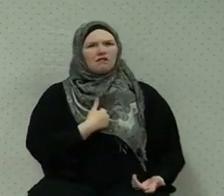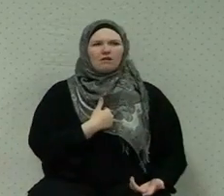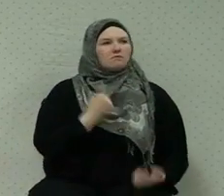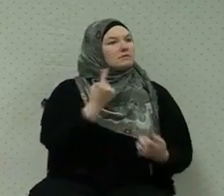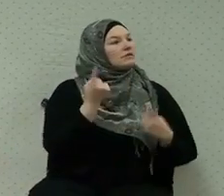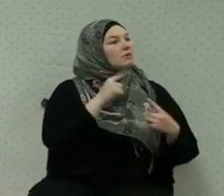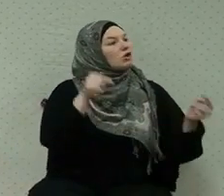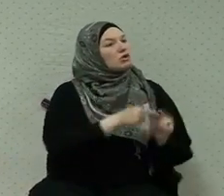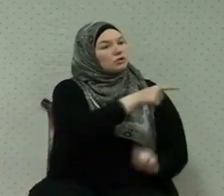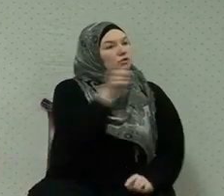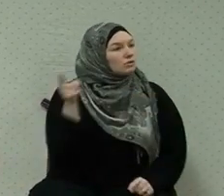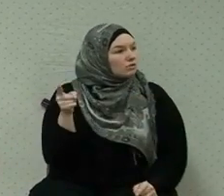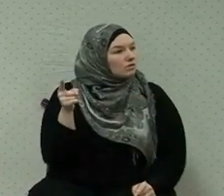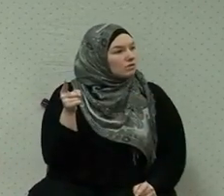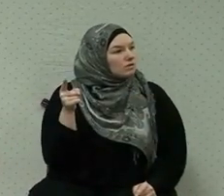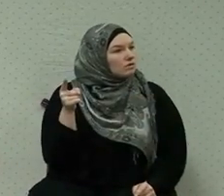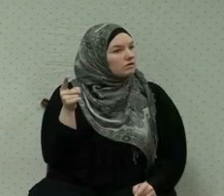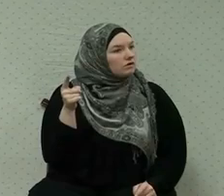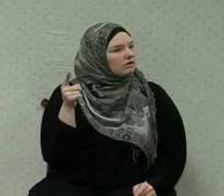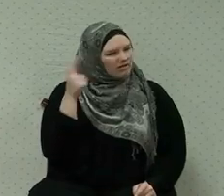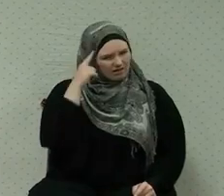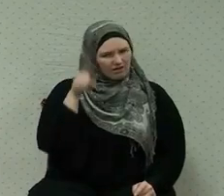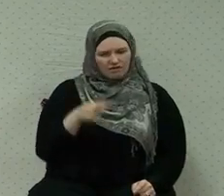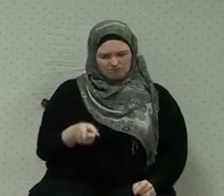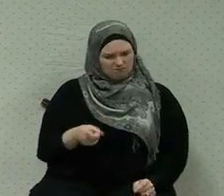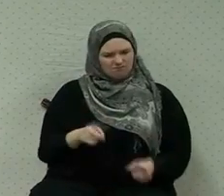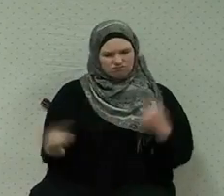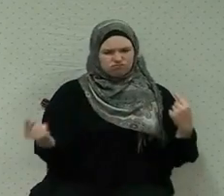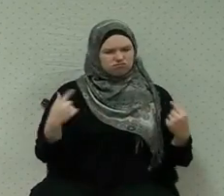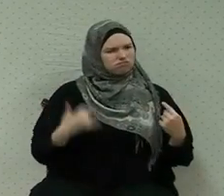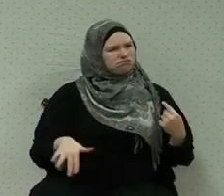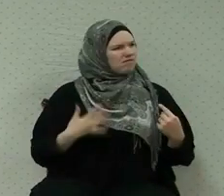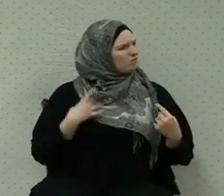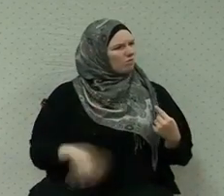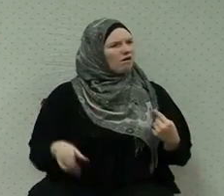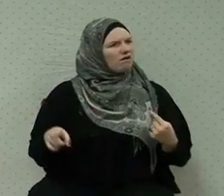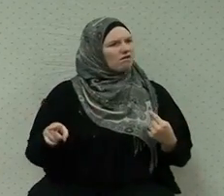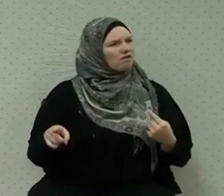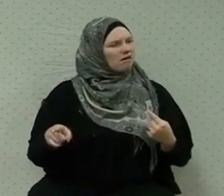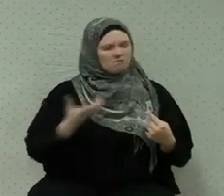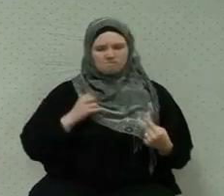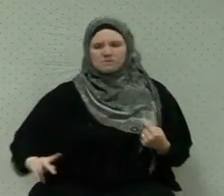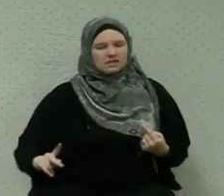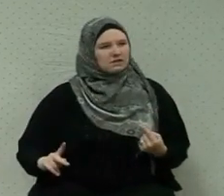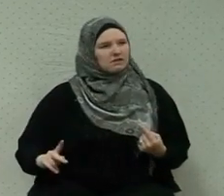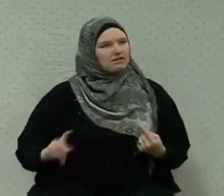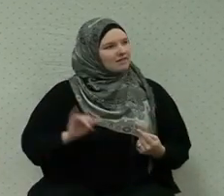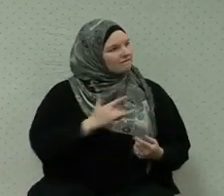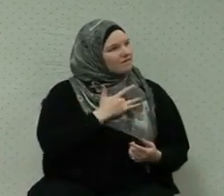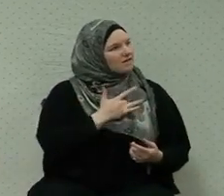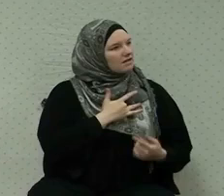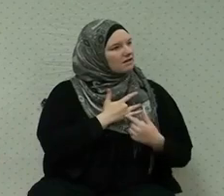you to think of them as enemies, especially if they do it deliberately and